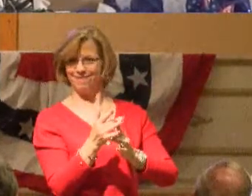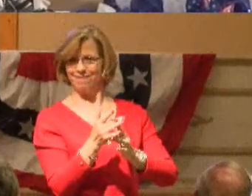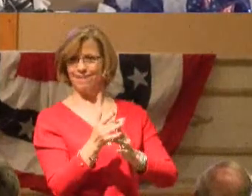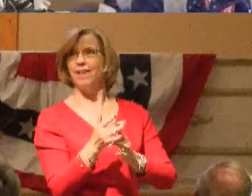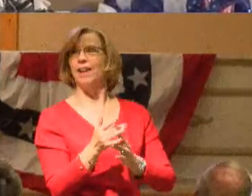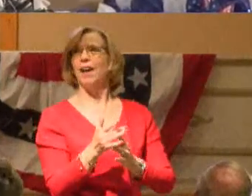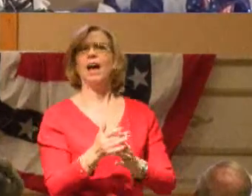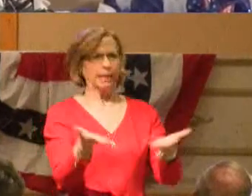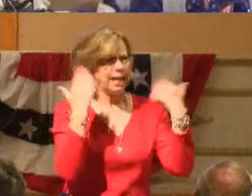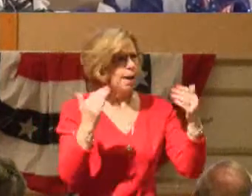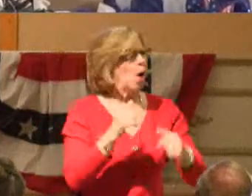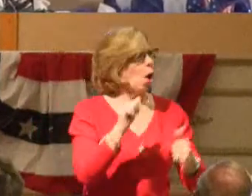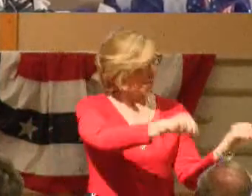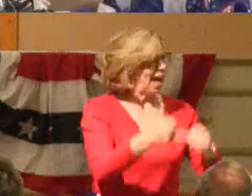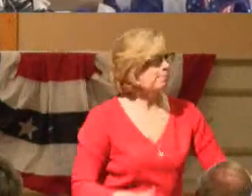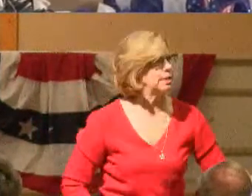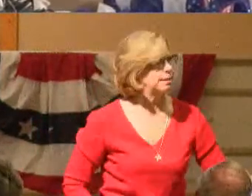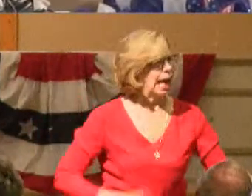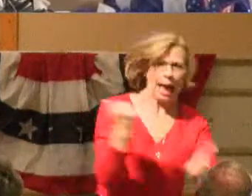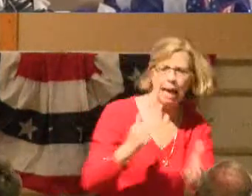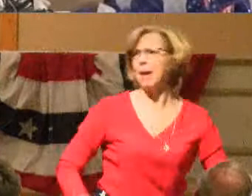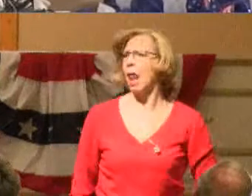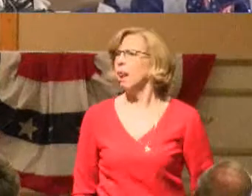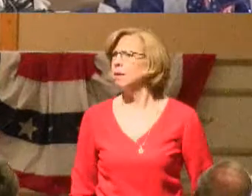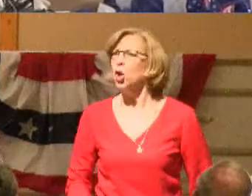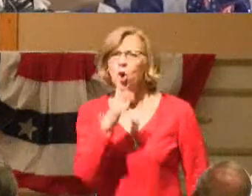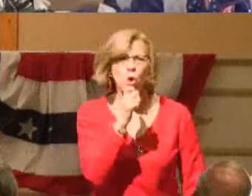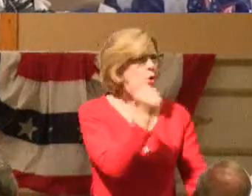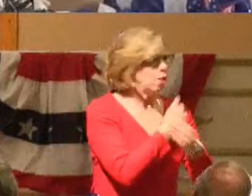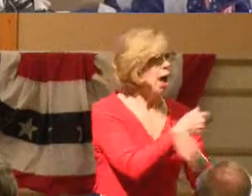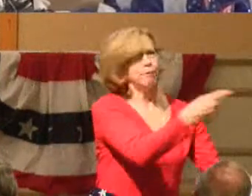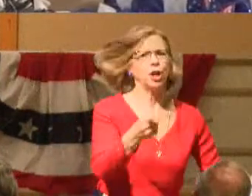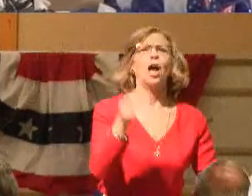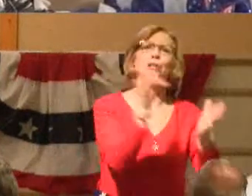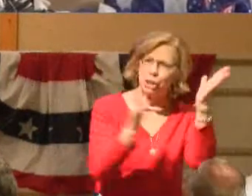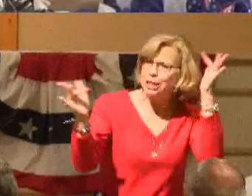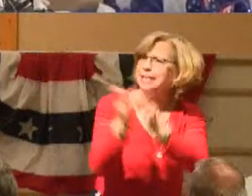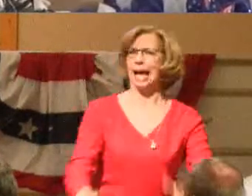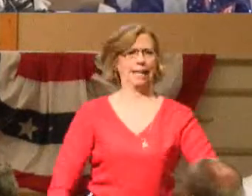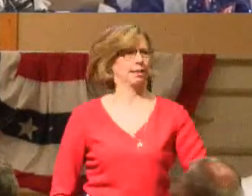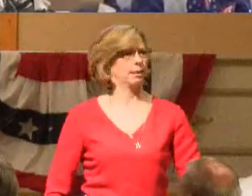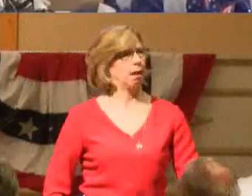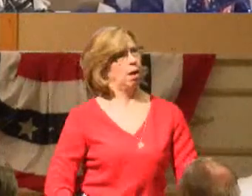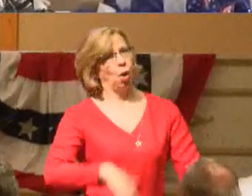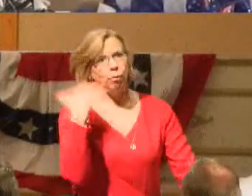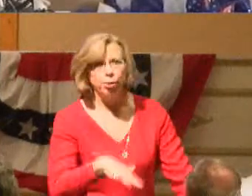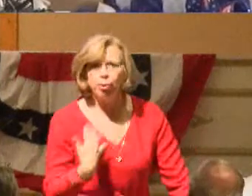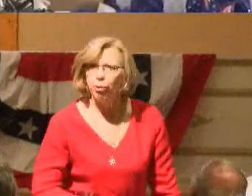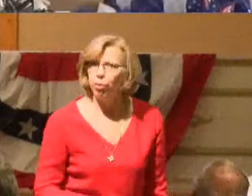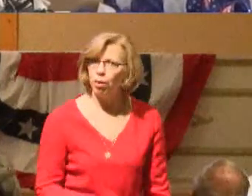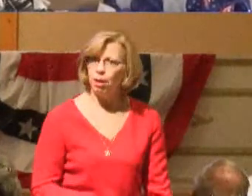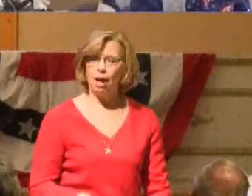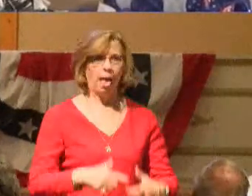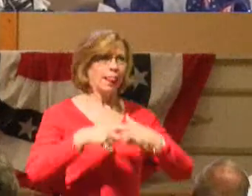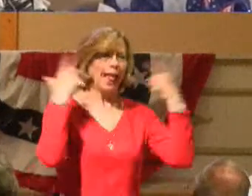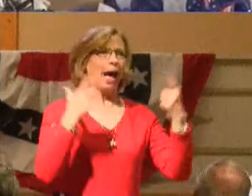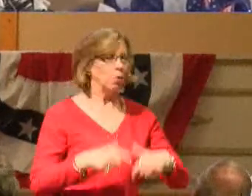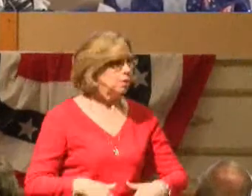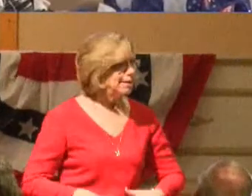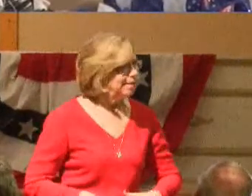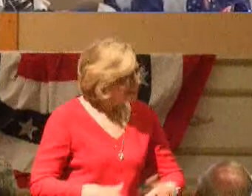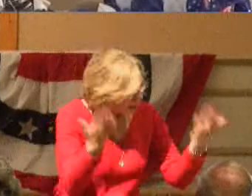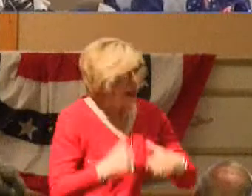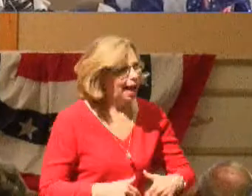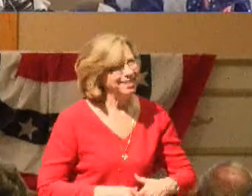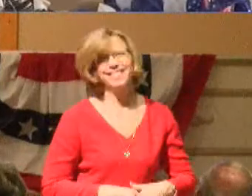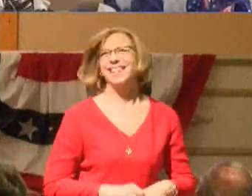Come on, Baptist. Who loves you? Jesus. There you go. It's all right. You won't